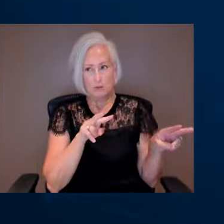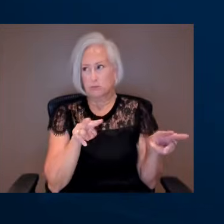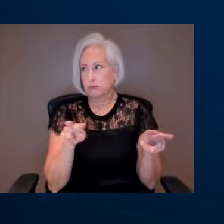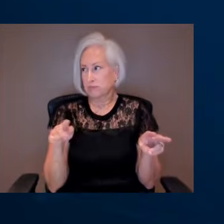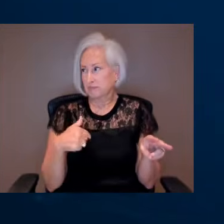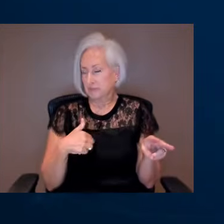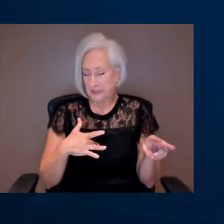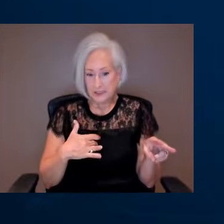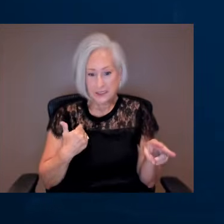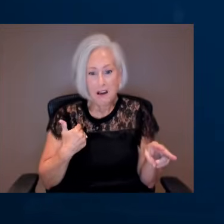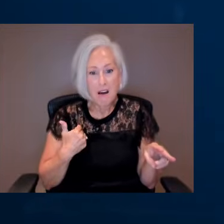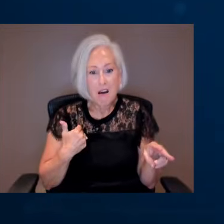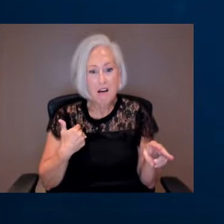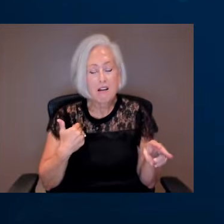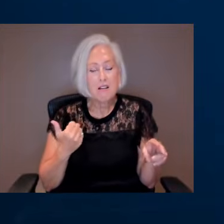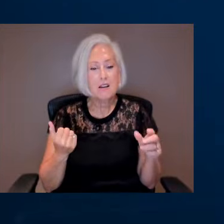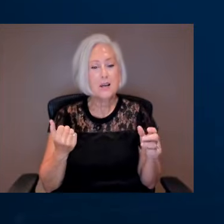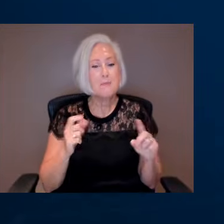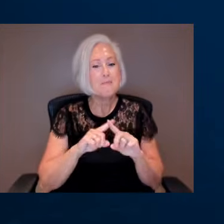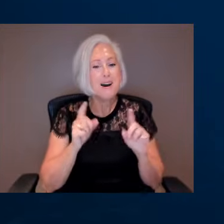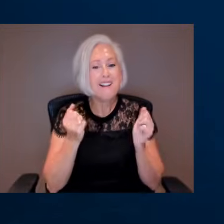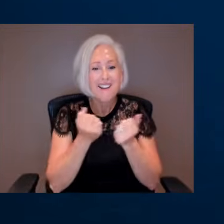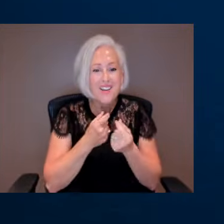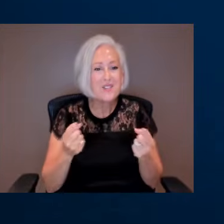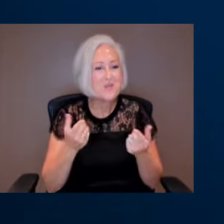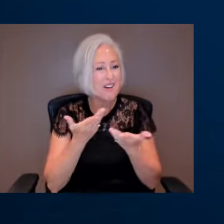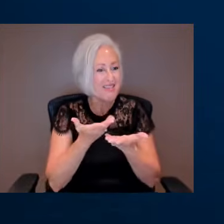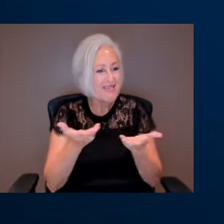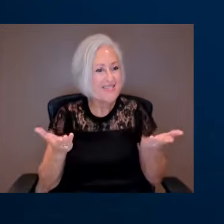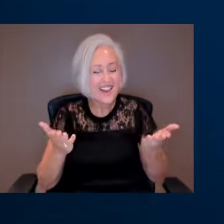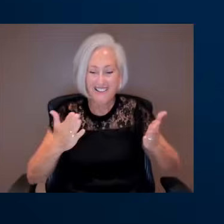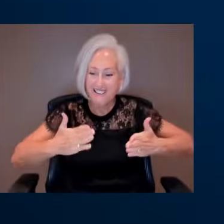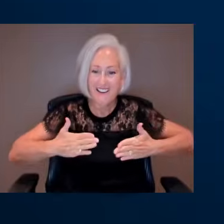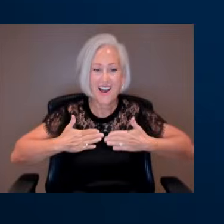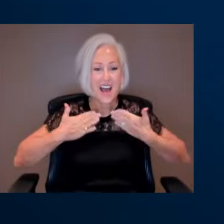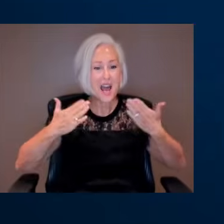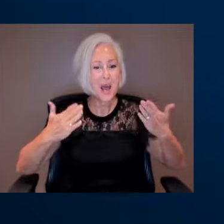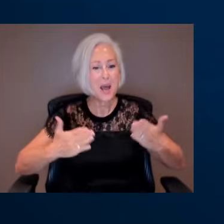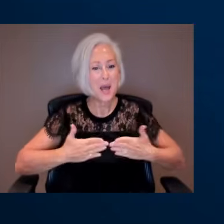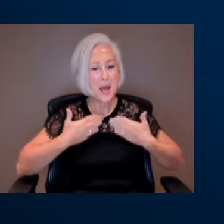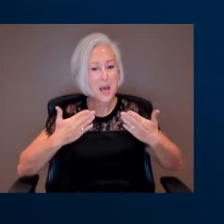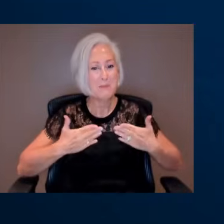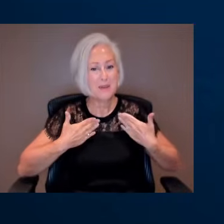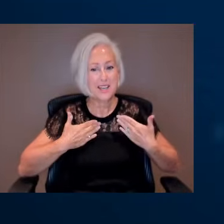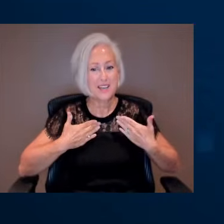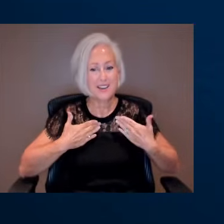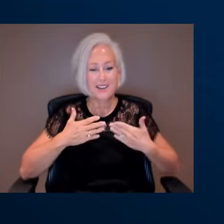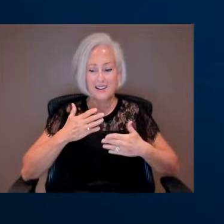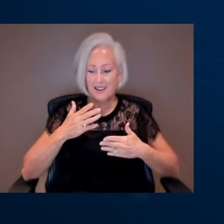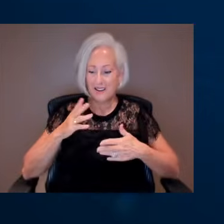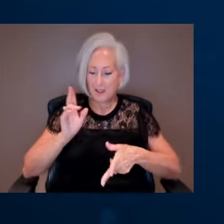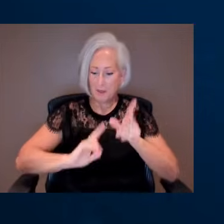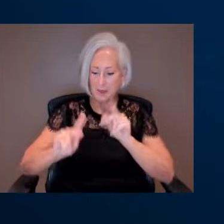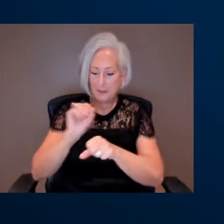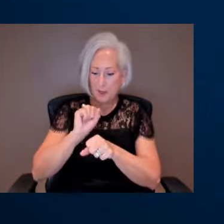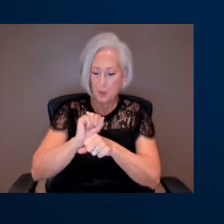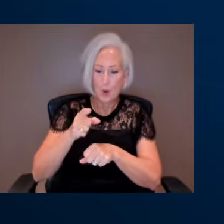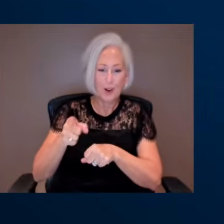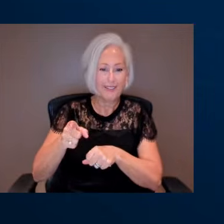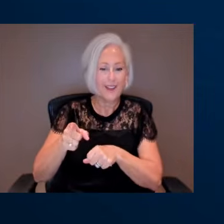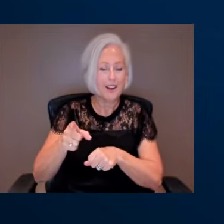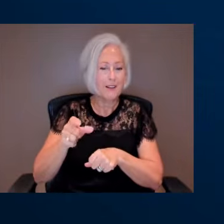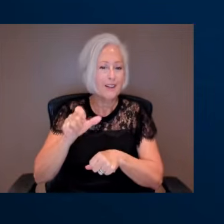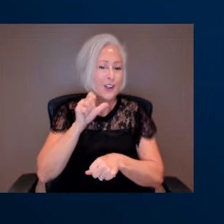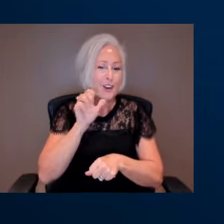everybody there is just so happy, and they're just there. It seems like they're just so. For them, it's not a job; it's a calling. And